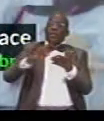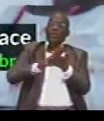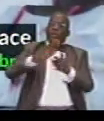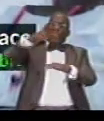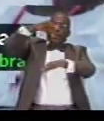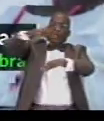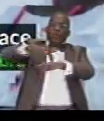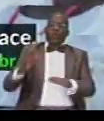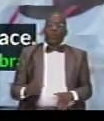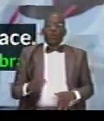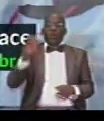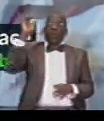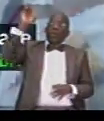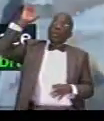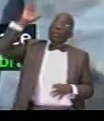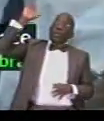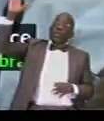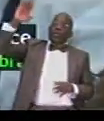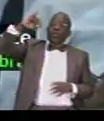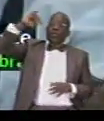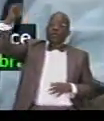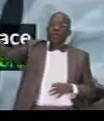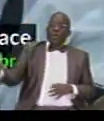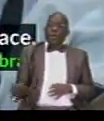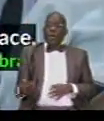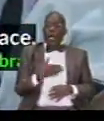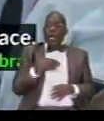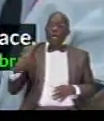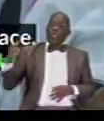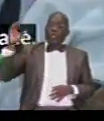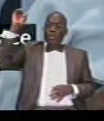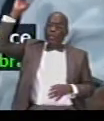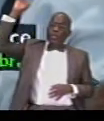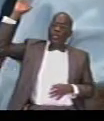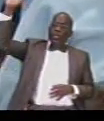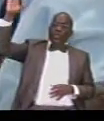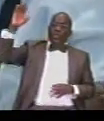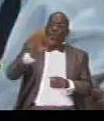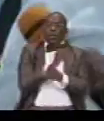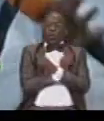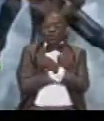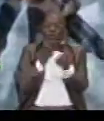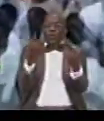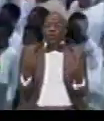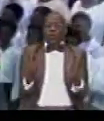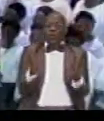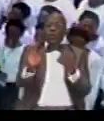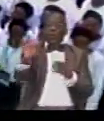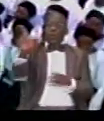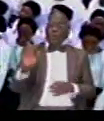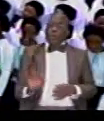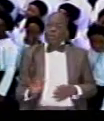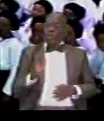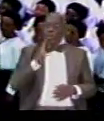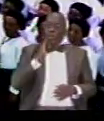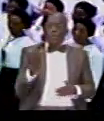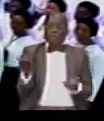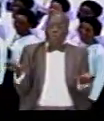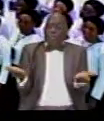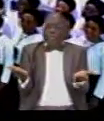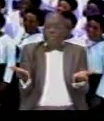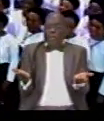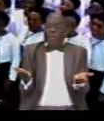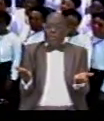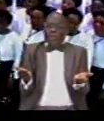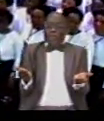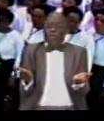his invitation, and his love. Come now, embrace. God is here. God is here. God is